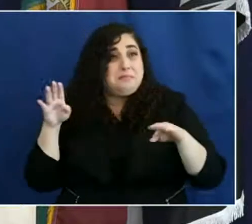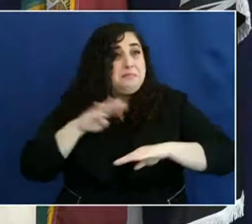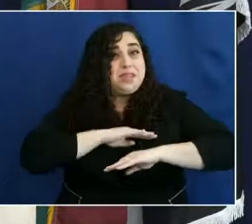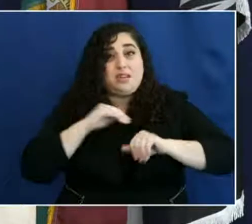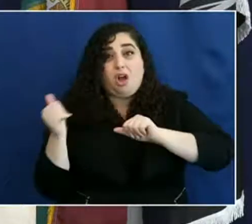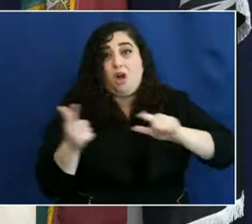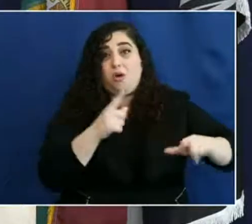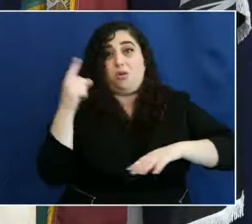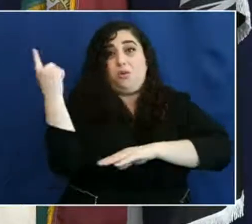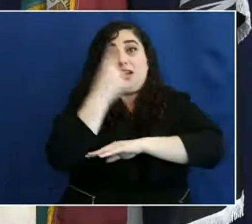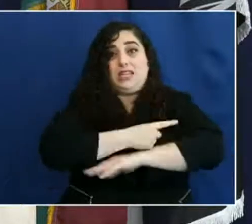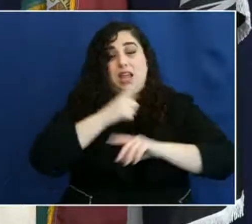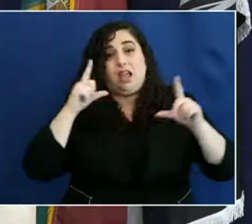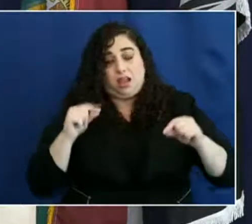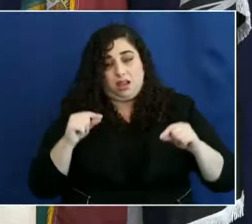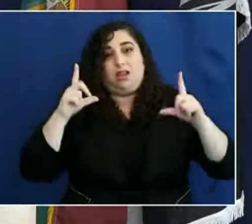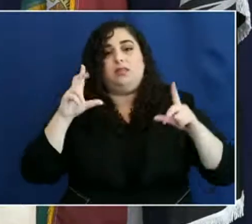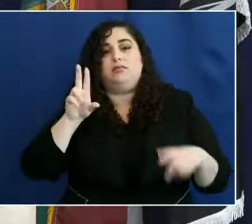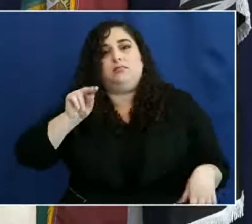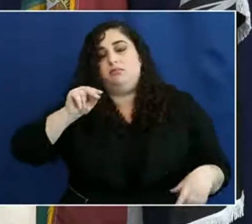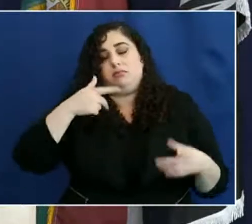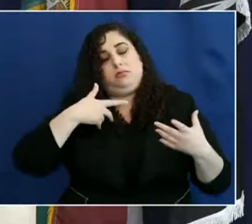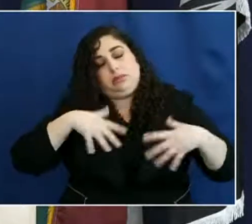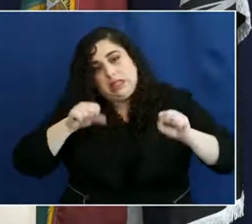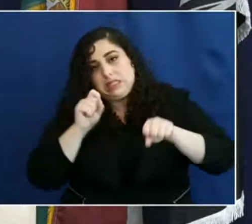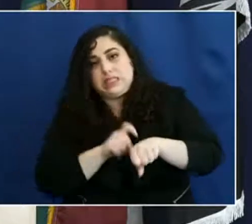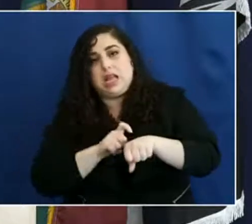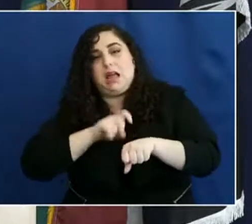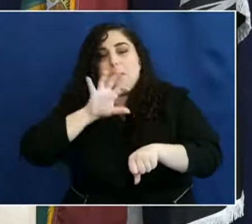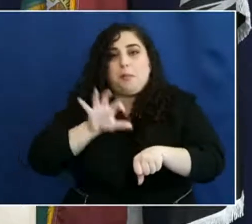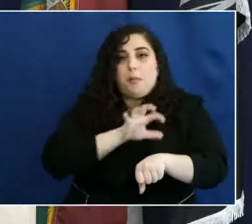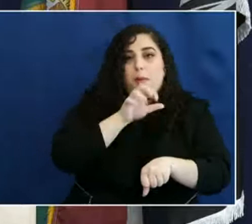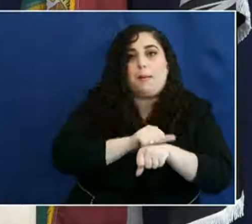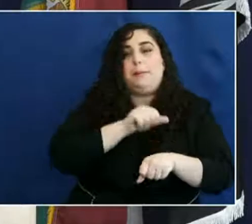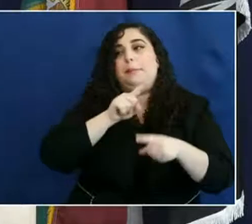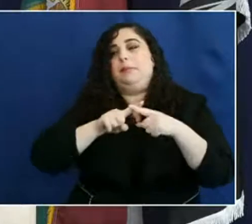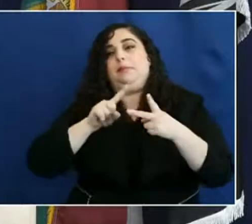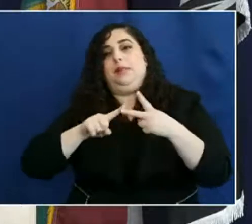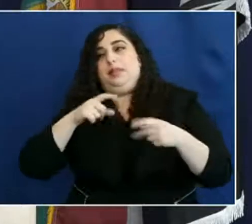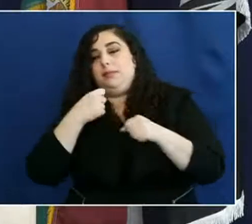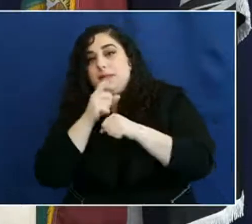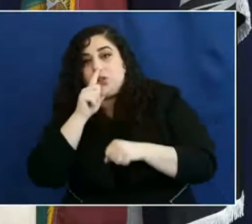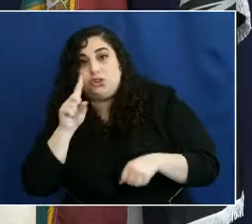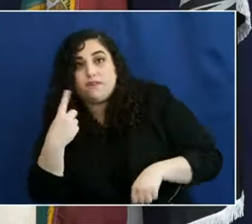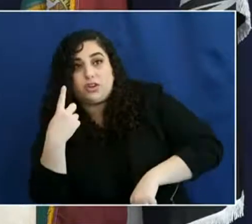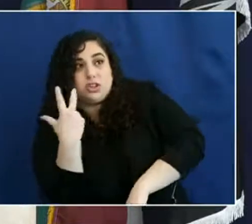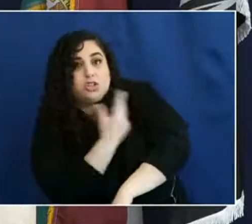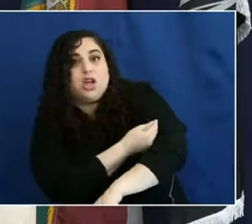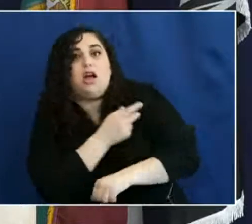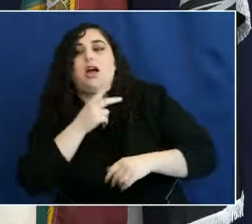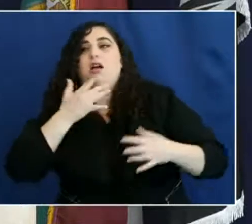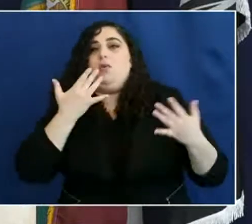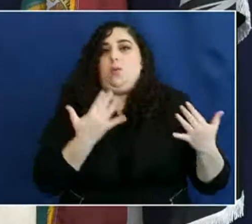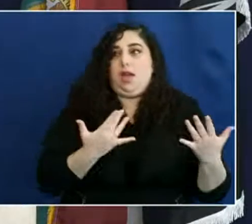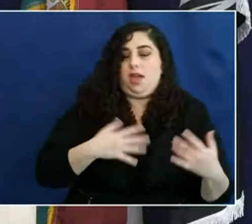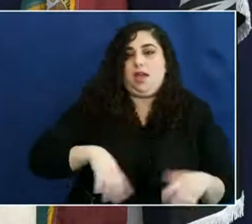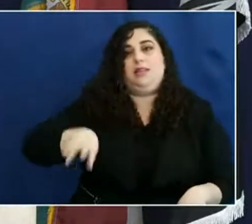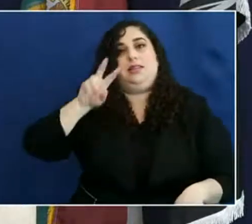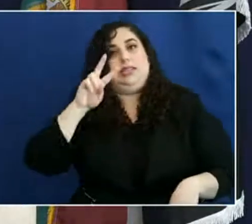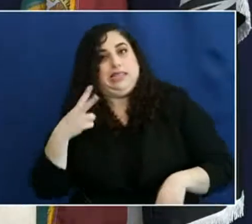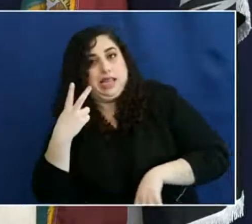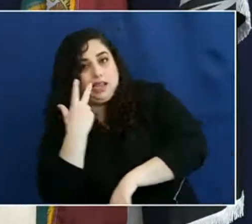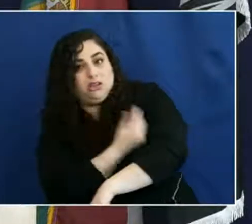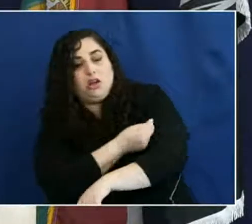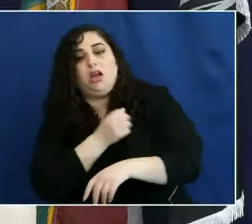there just won't be enough appointments to meet the need. But we think that the supply chain is headed in the right direction, and we're grateful it's at